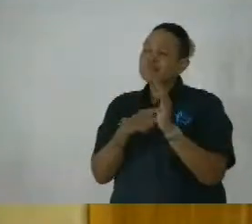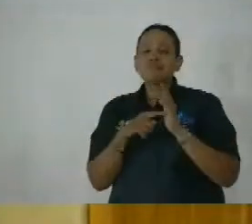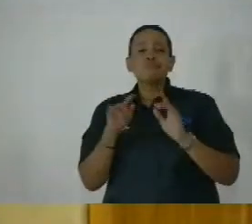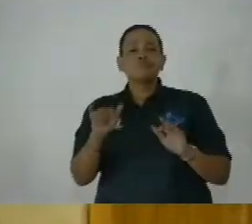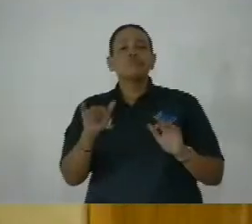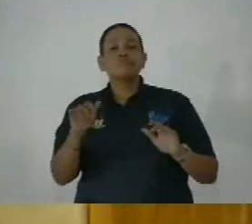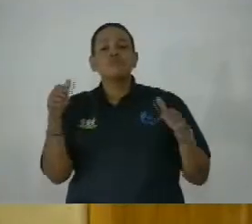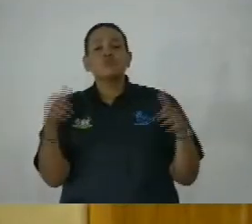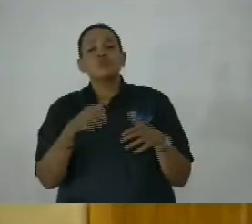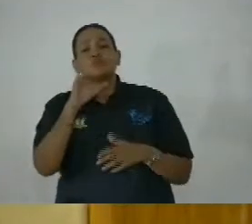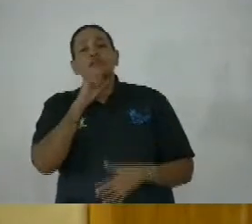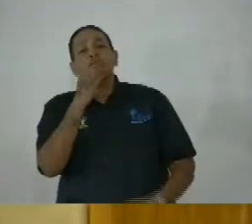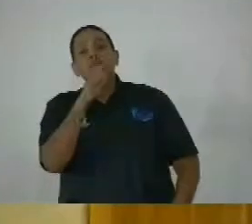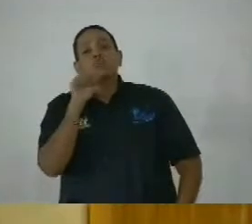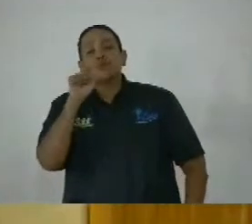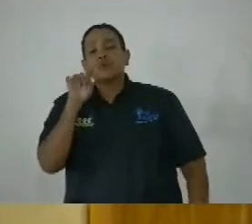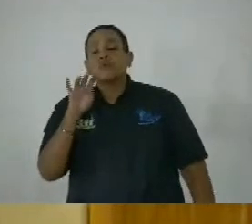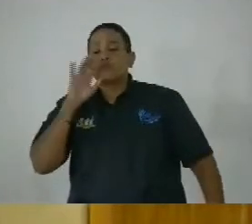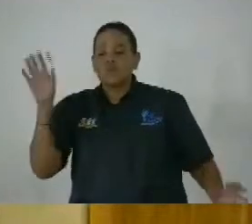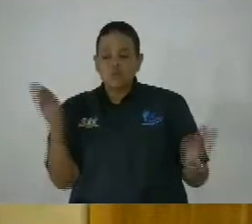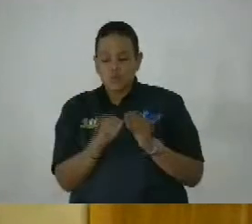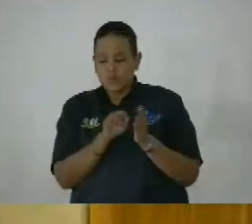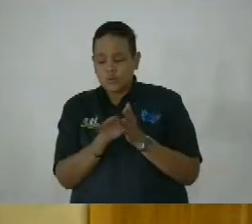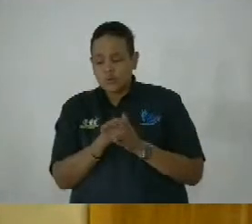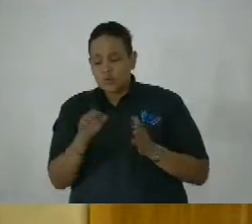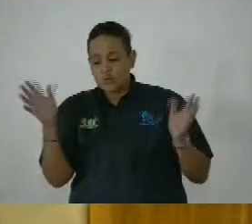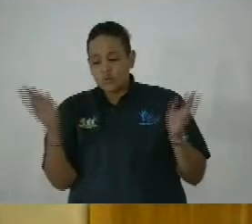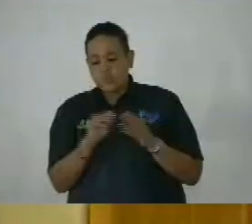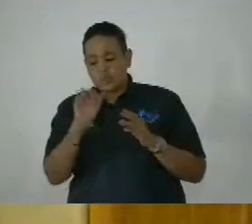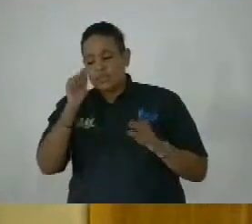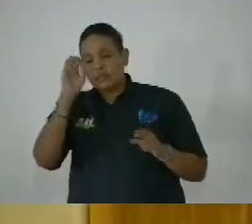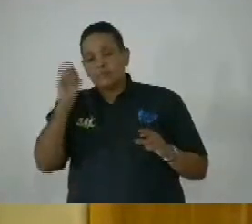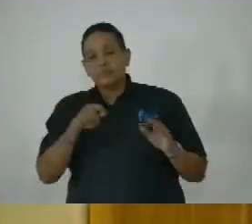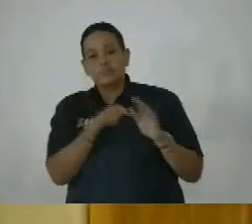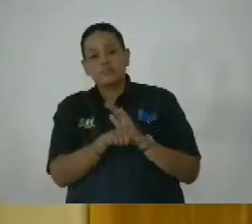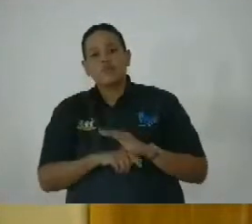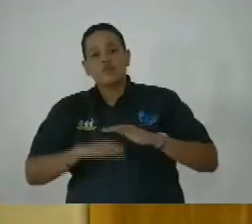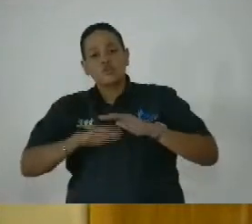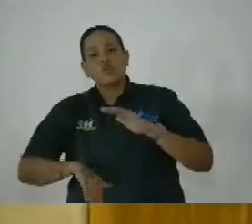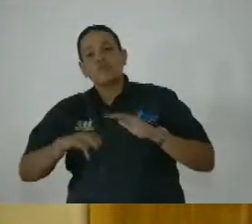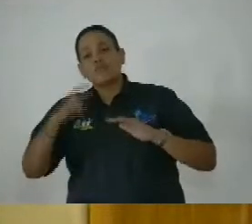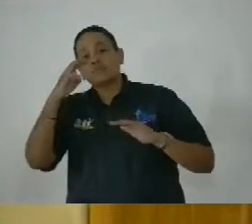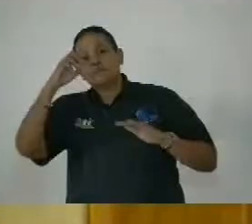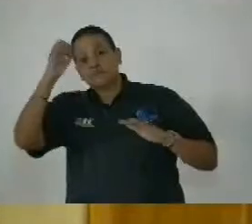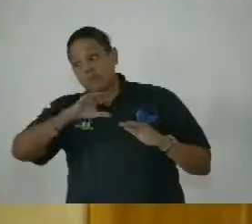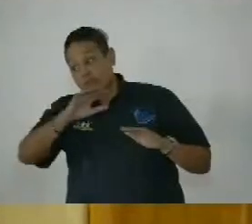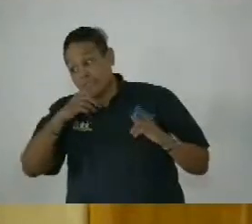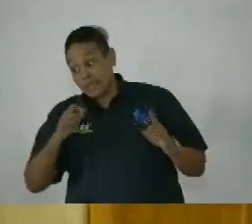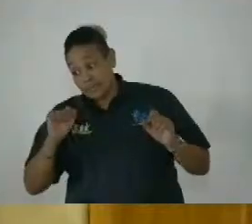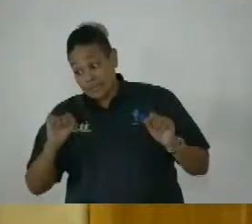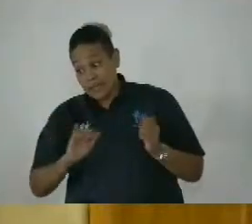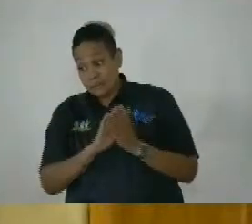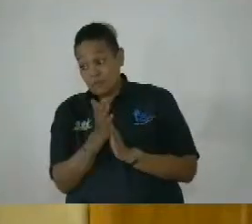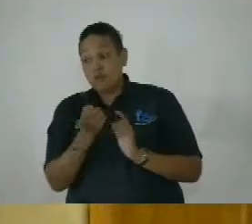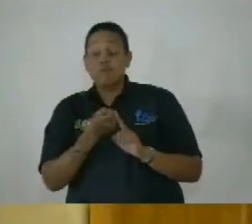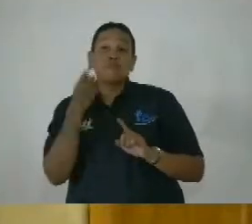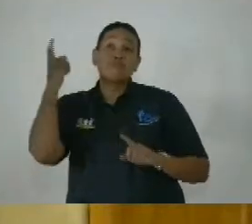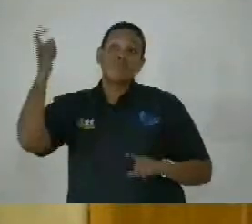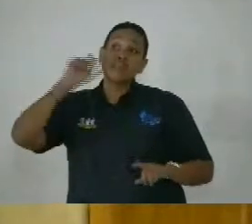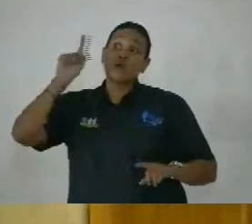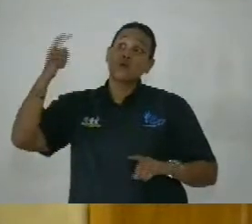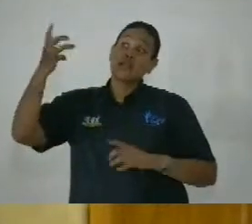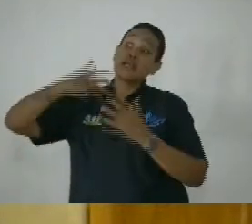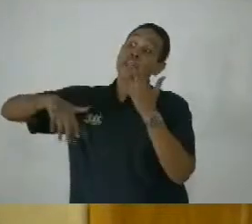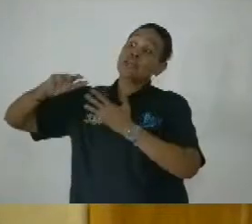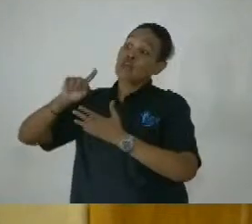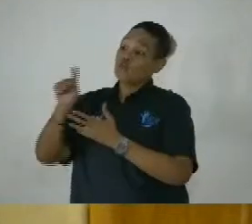Youth aged 15 to 24 account for only 10% of the murder victims so far this year, down from 17%. Maybe coming from not only the interaction of the